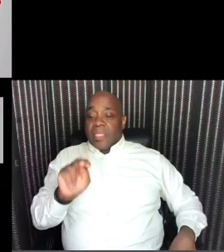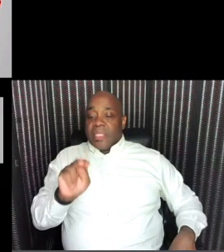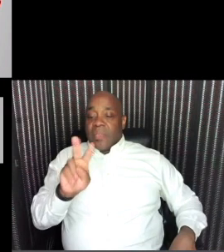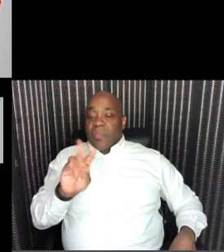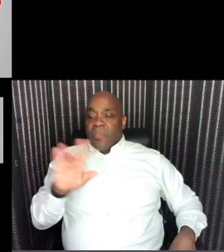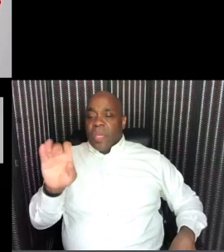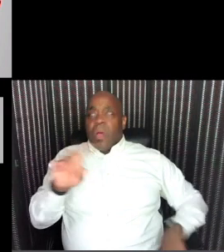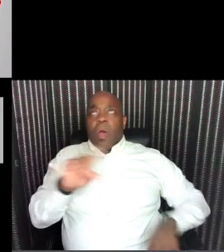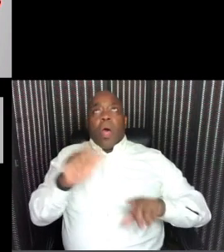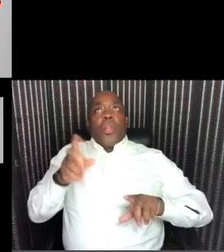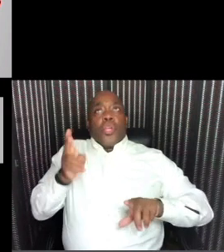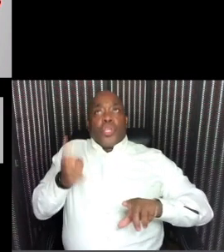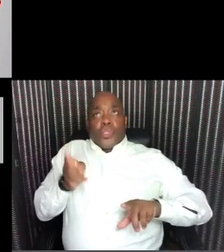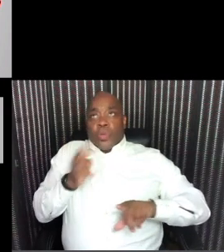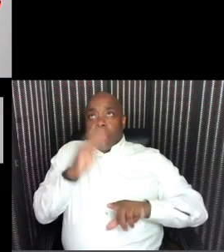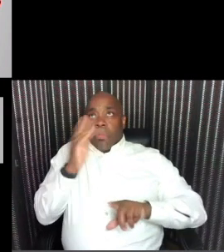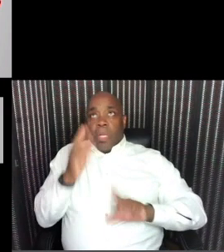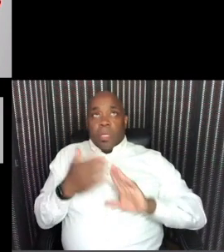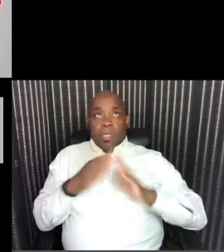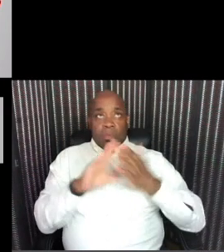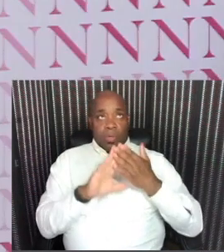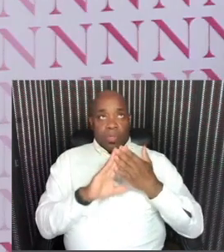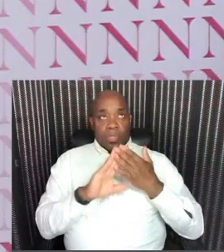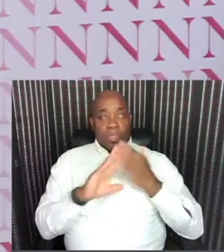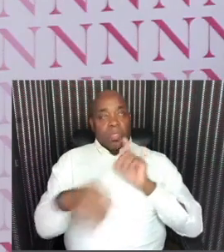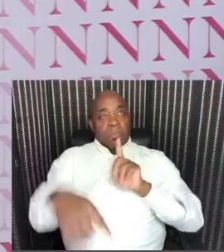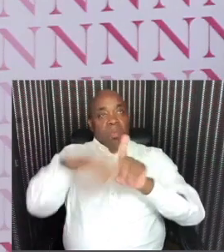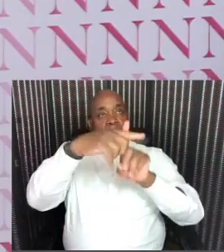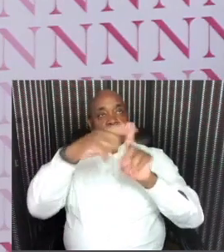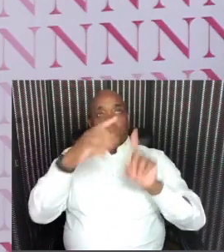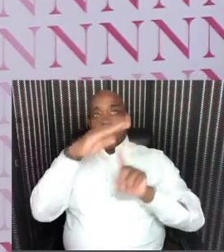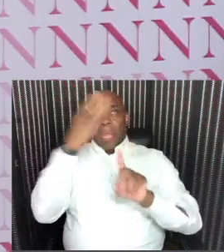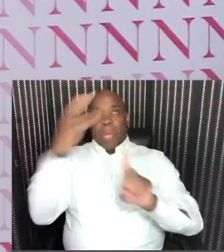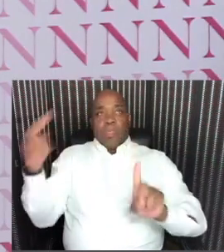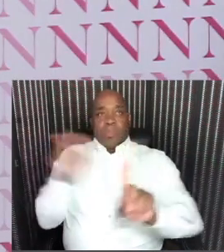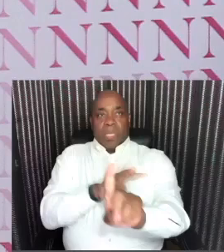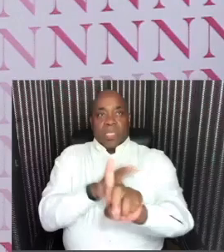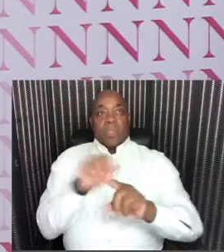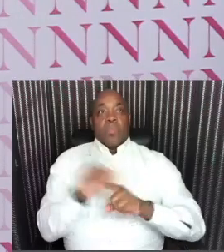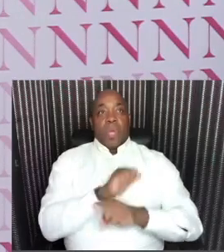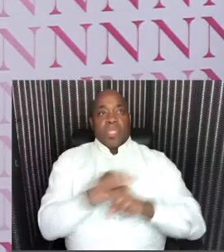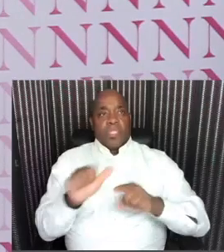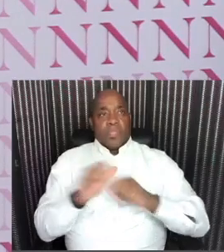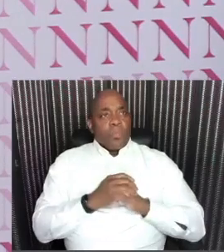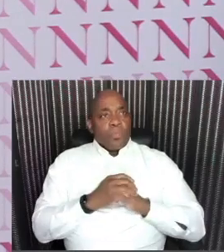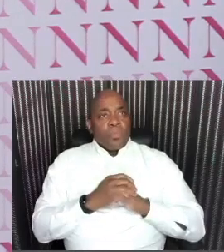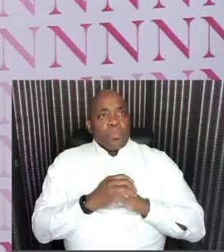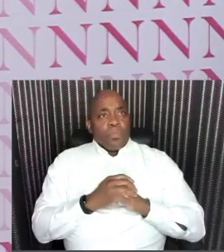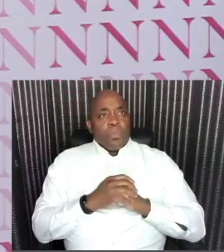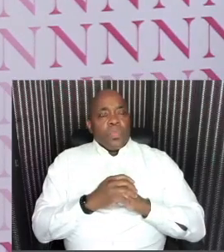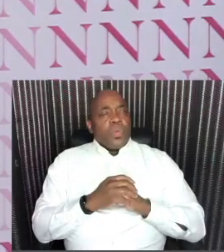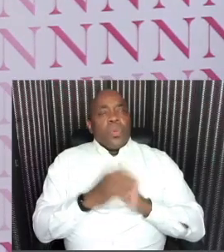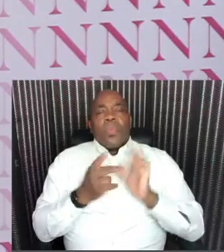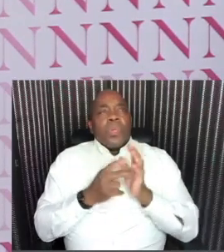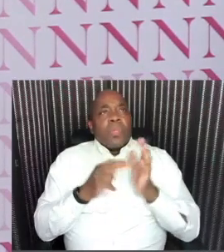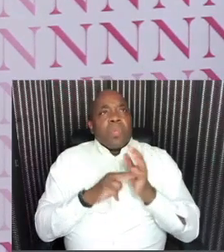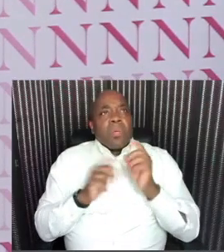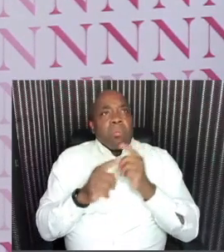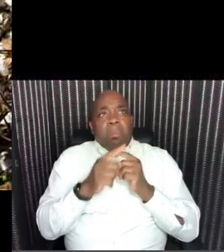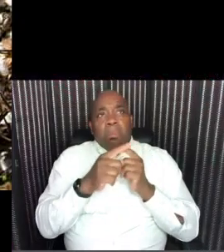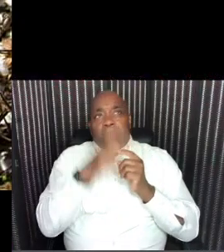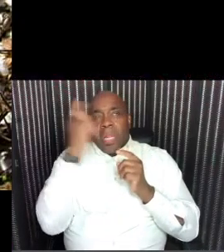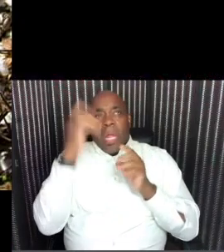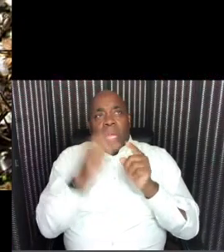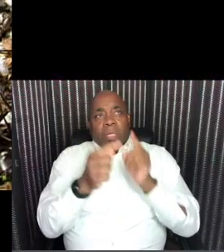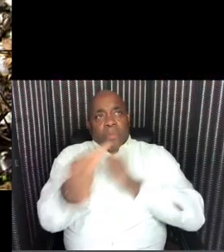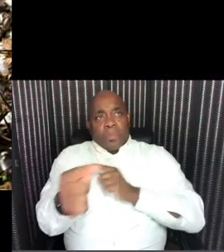information repositories to a Black speculative practice. So what do these Black counterpublics tell us?